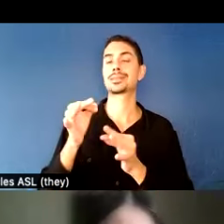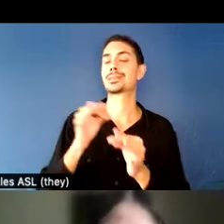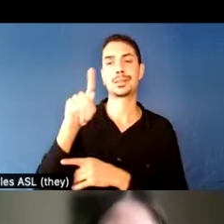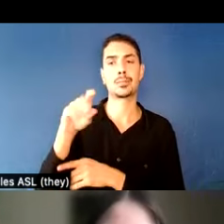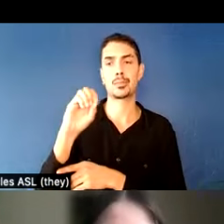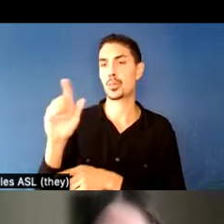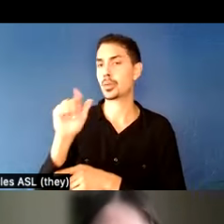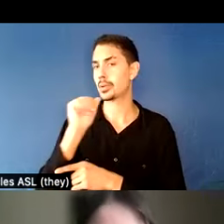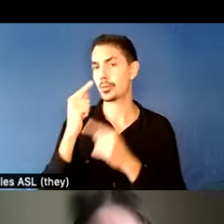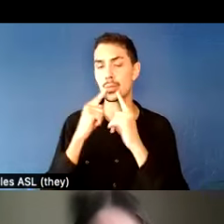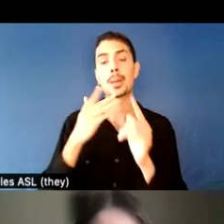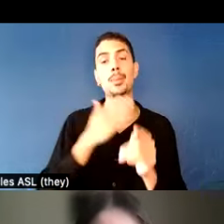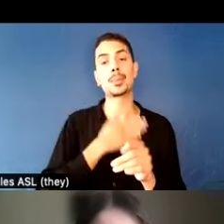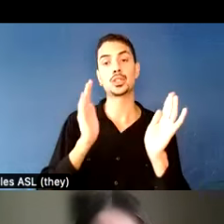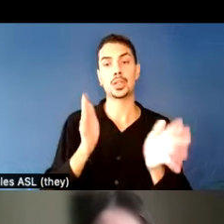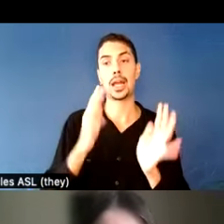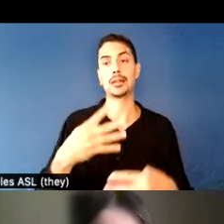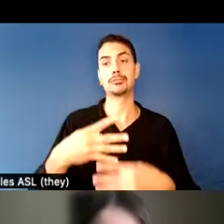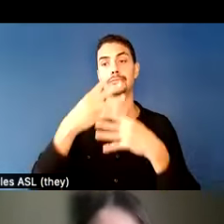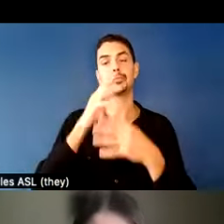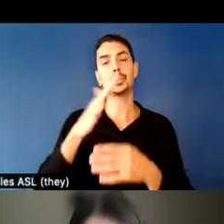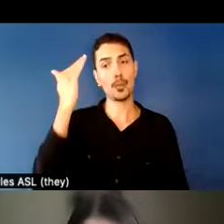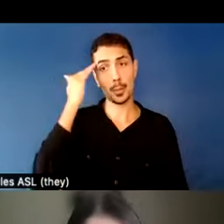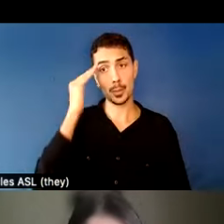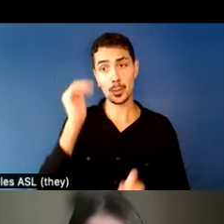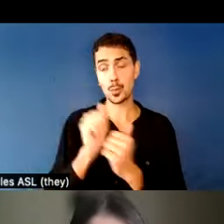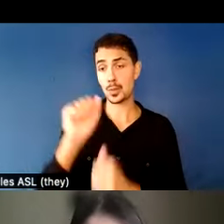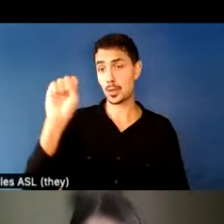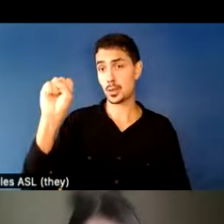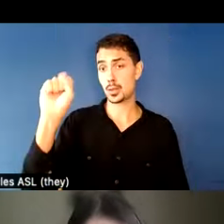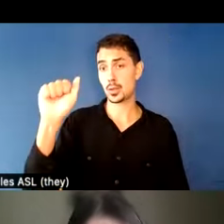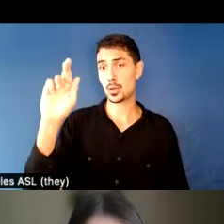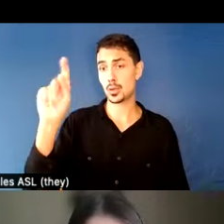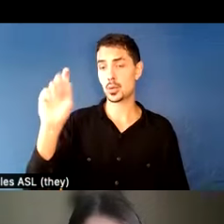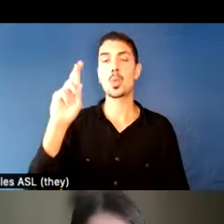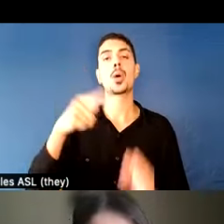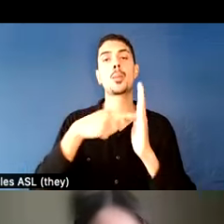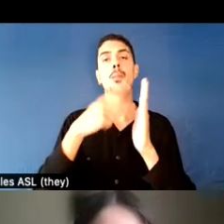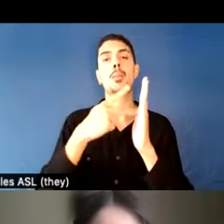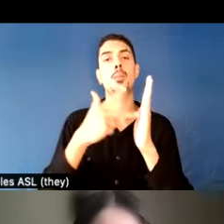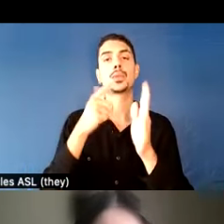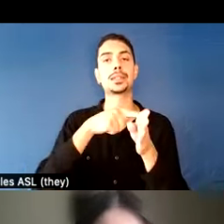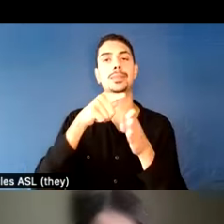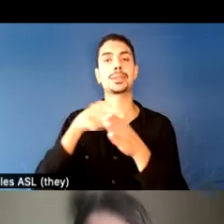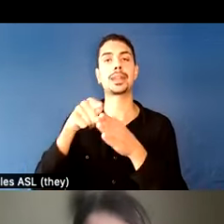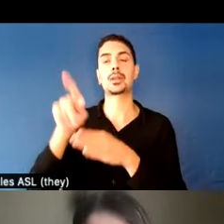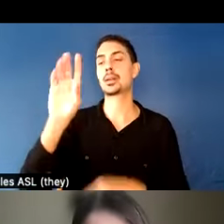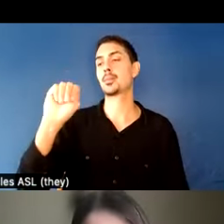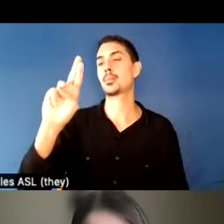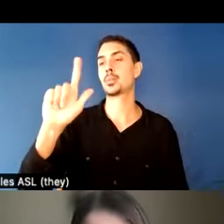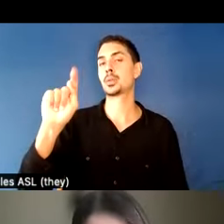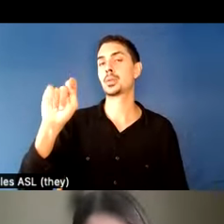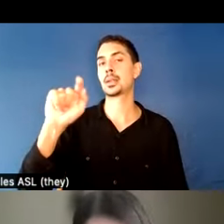please chat in your familiarity with SARTs or multidisciplinary teams. Do you have one in